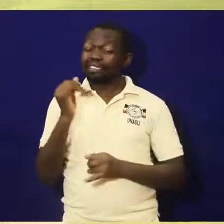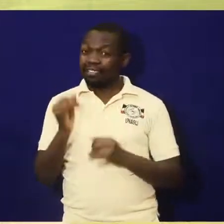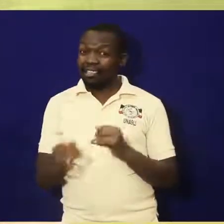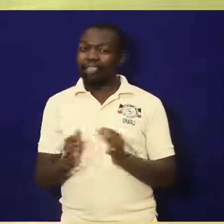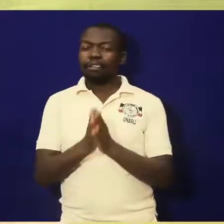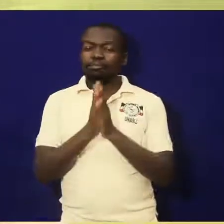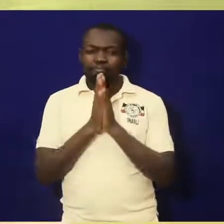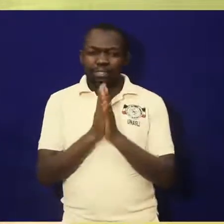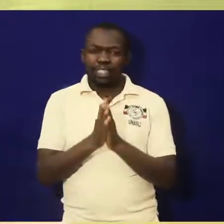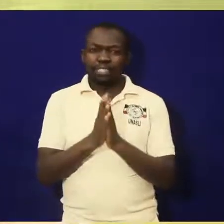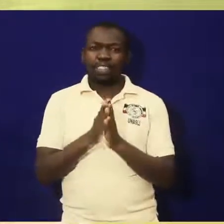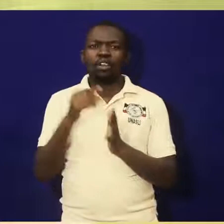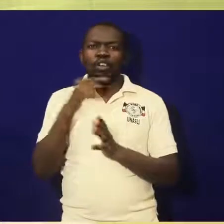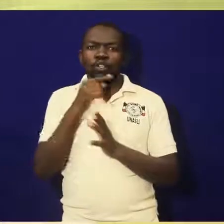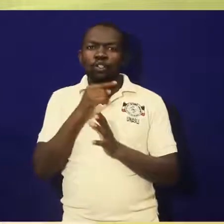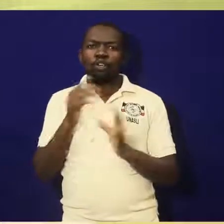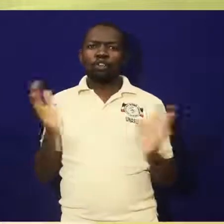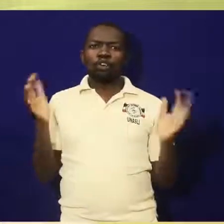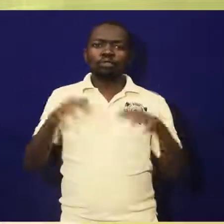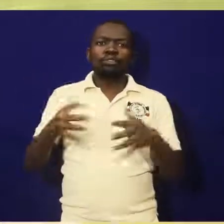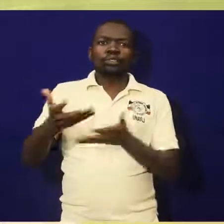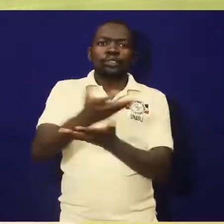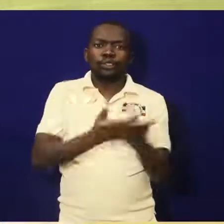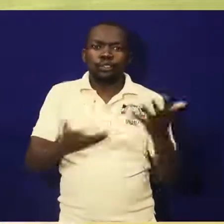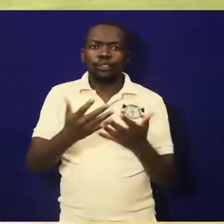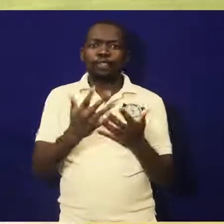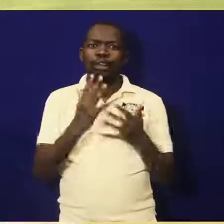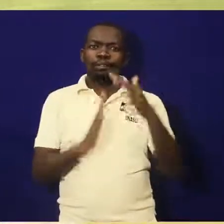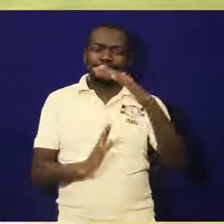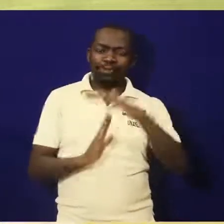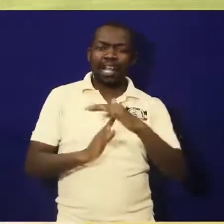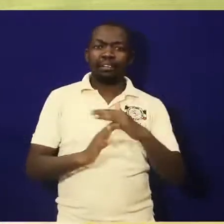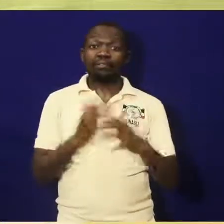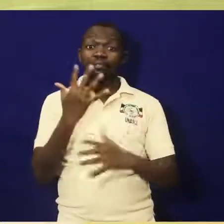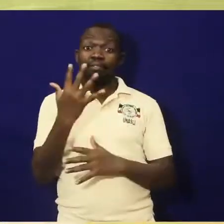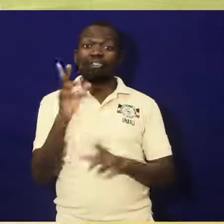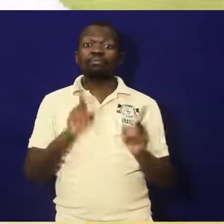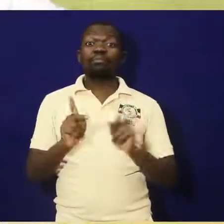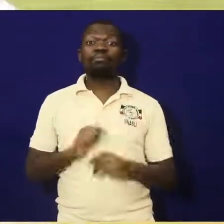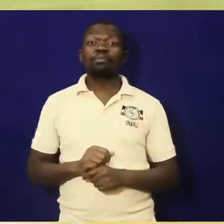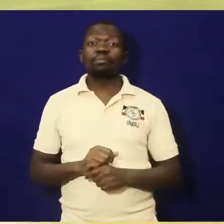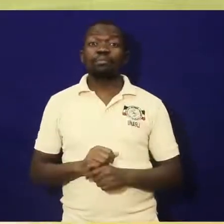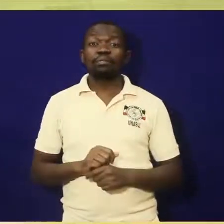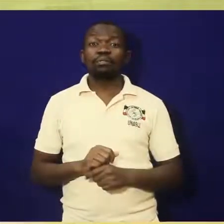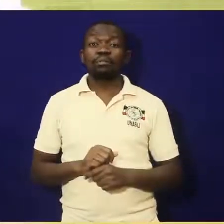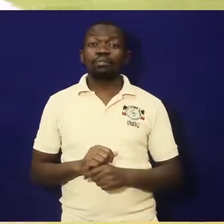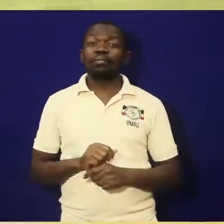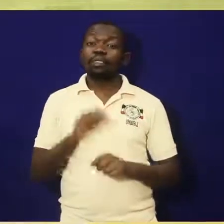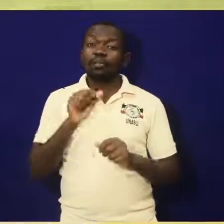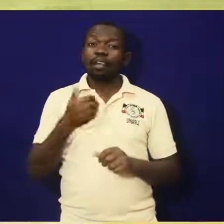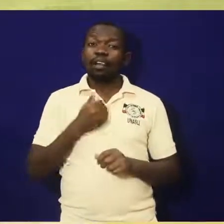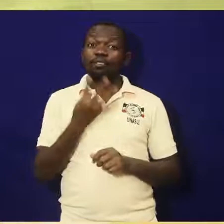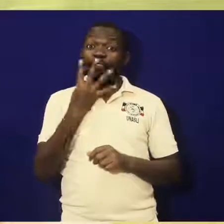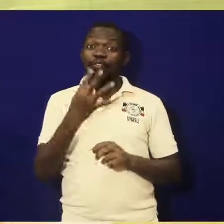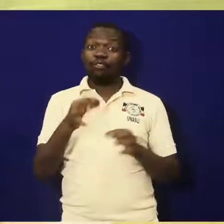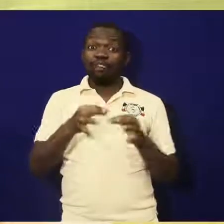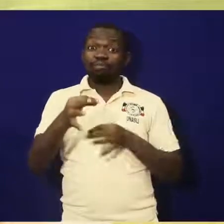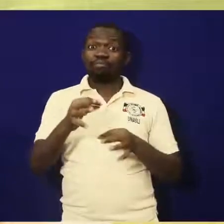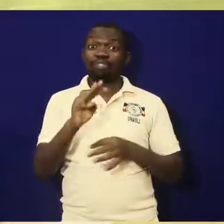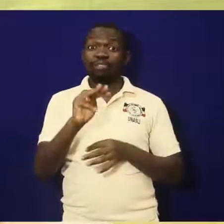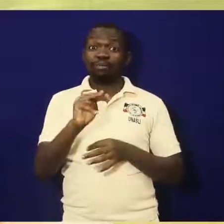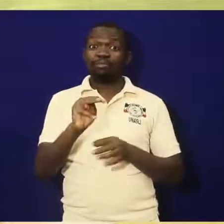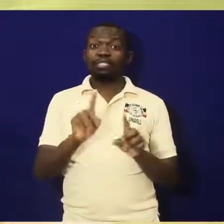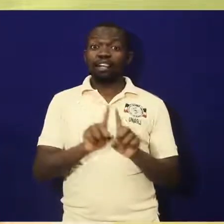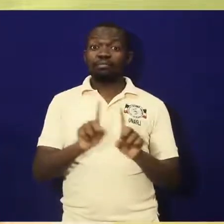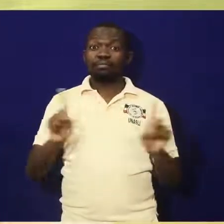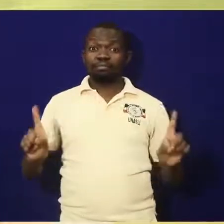limit social gatherings to a maximum of 5 people while maintaining at least a 4-meter distance from